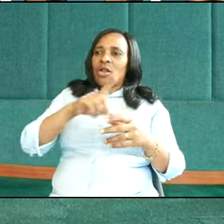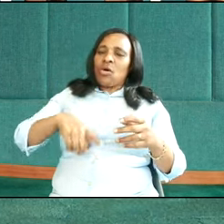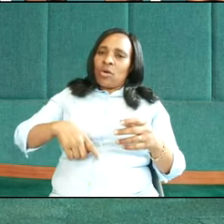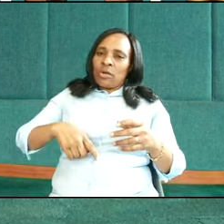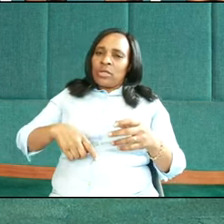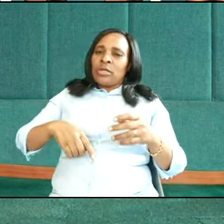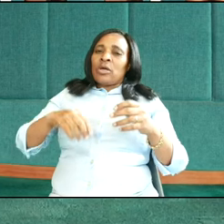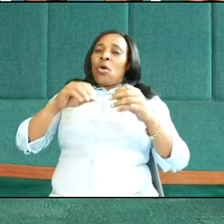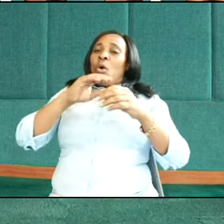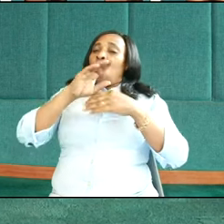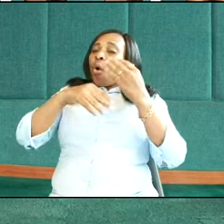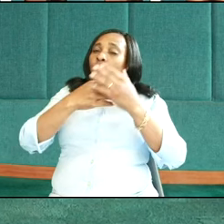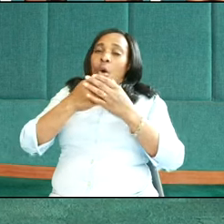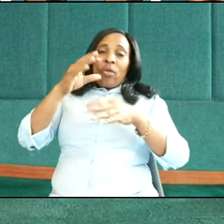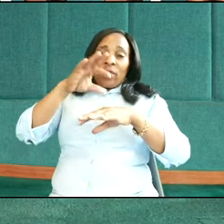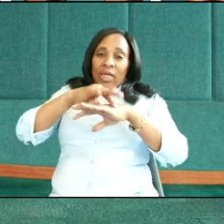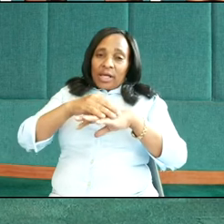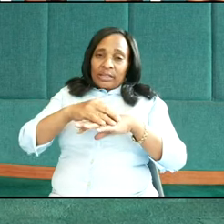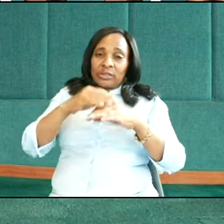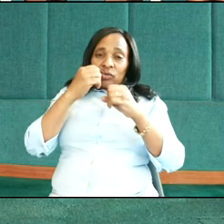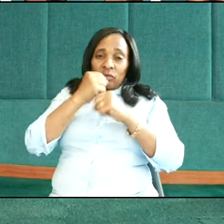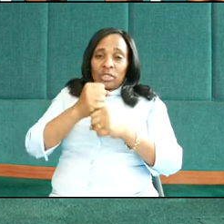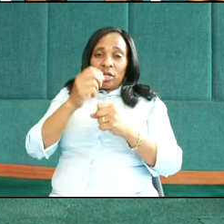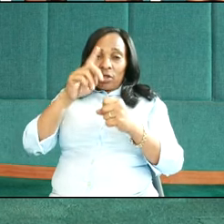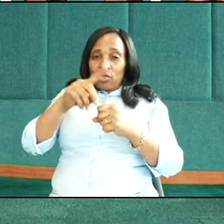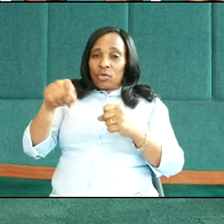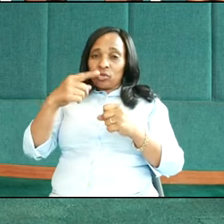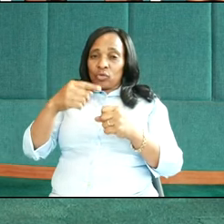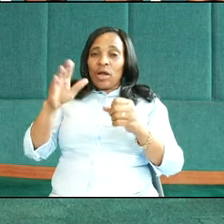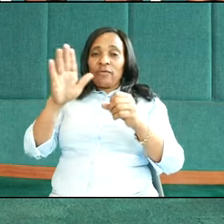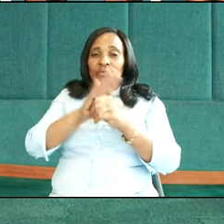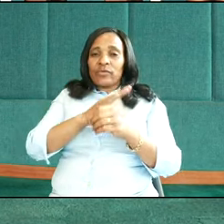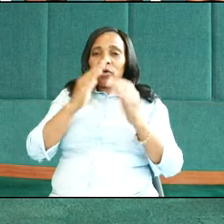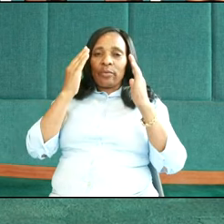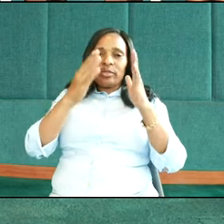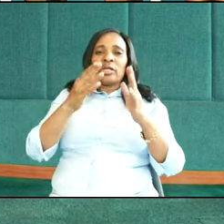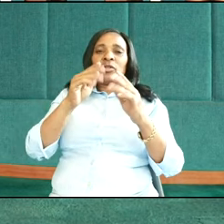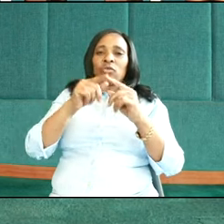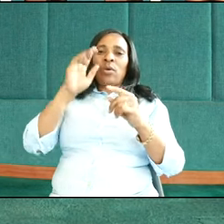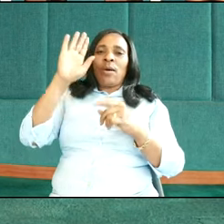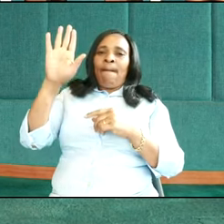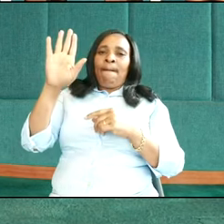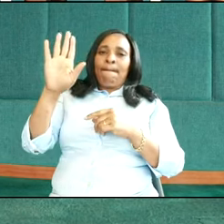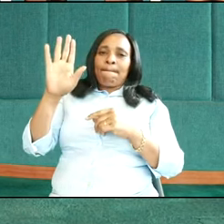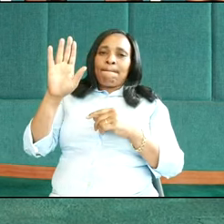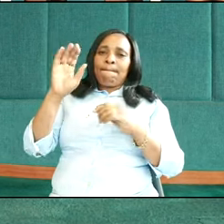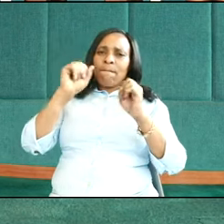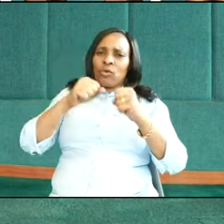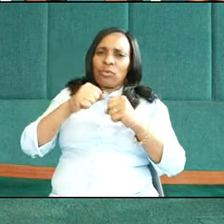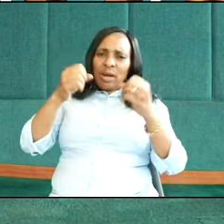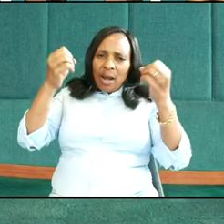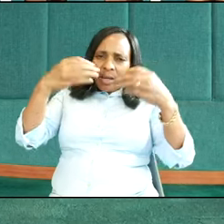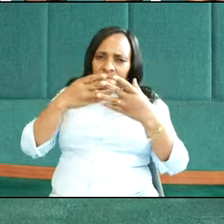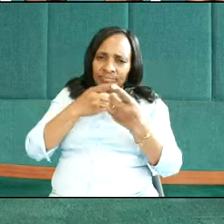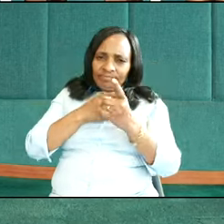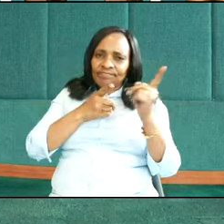range throughout the whole earth and strengthen those whose hearts are fully committed to him," you know. Just in light of